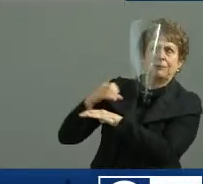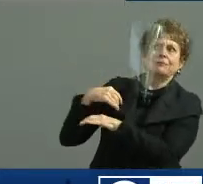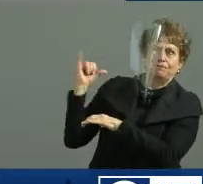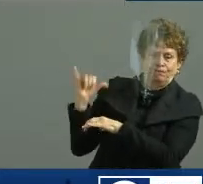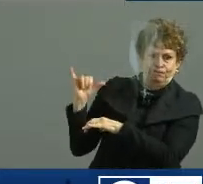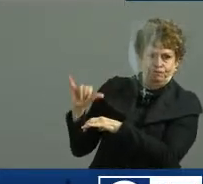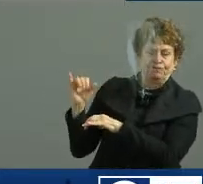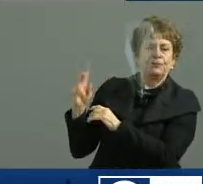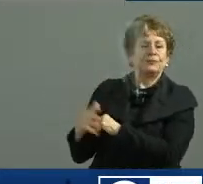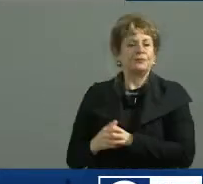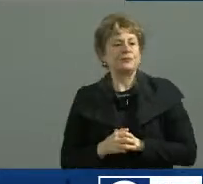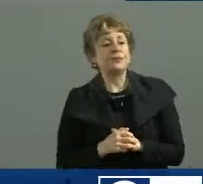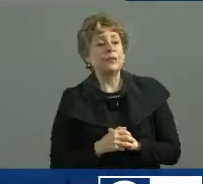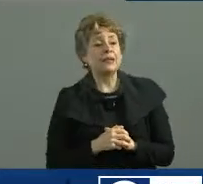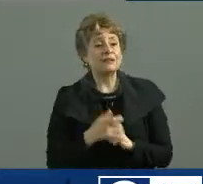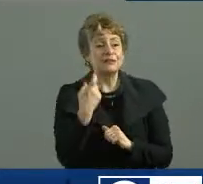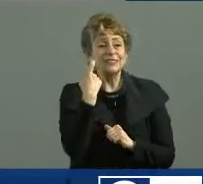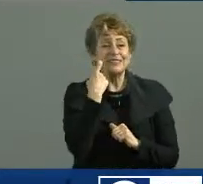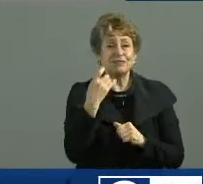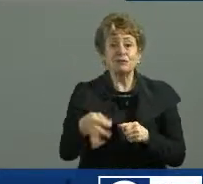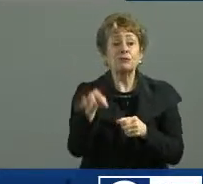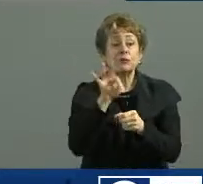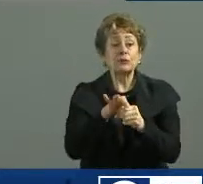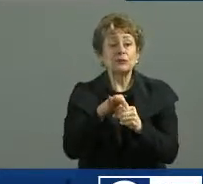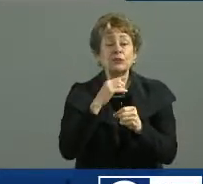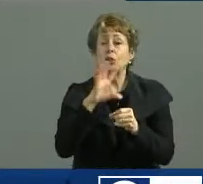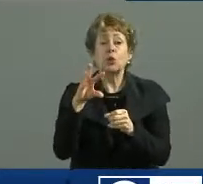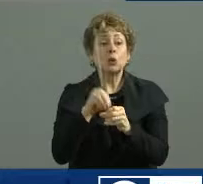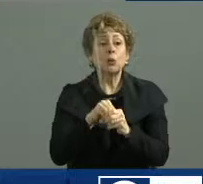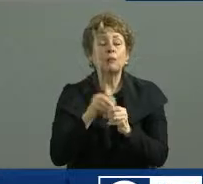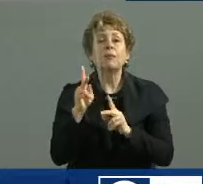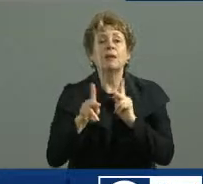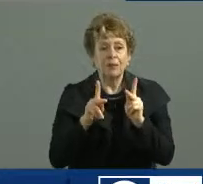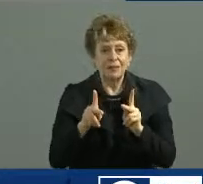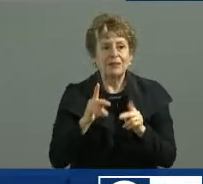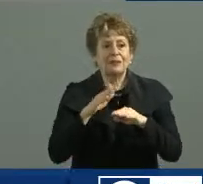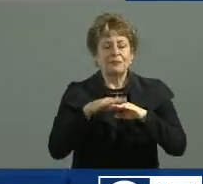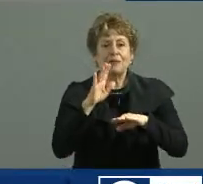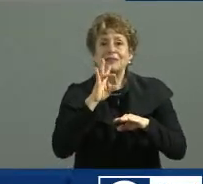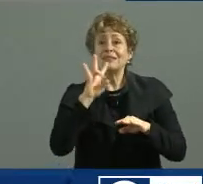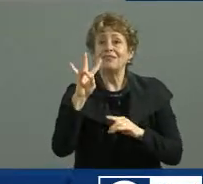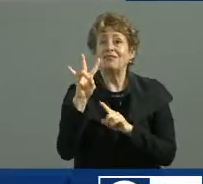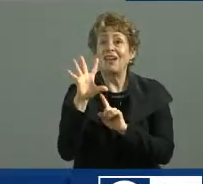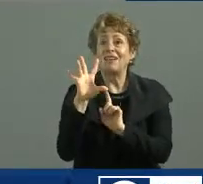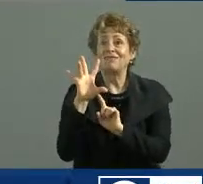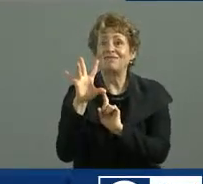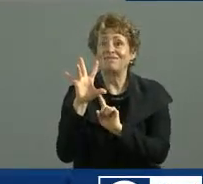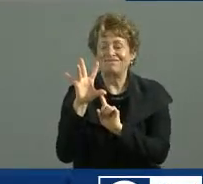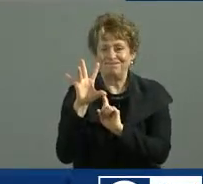Practices, and they had recently voted to include those over the age of 75.